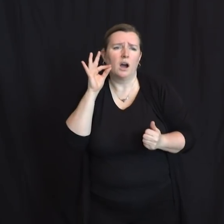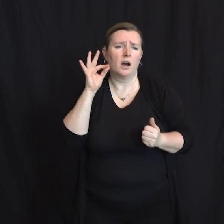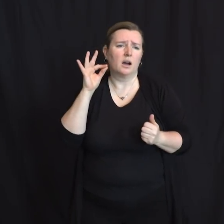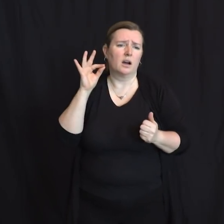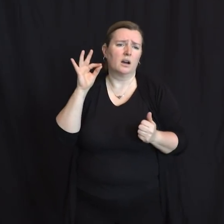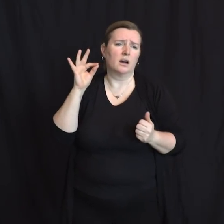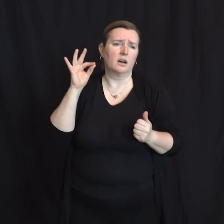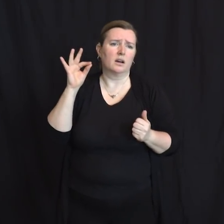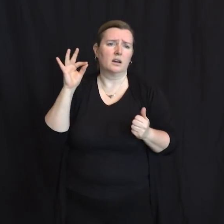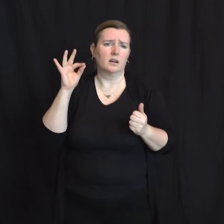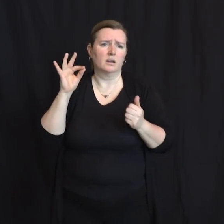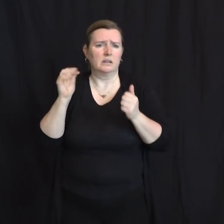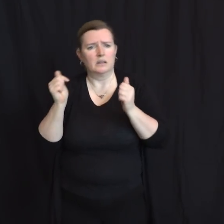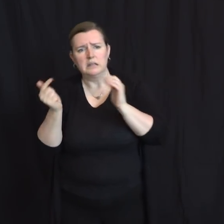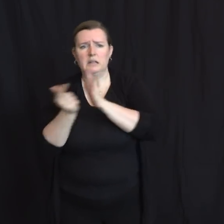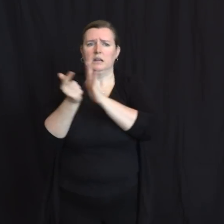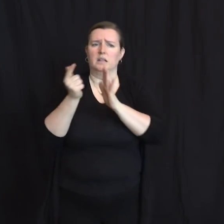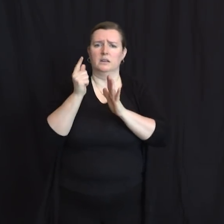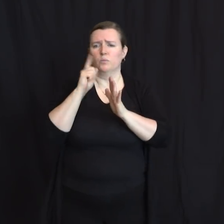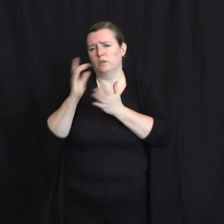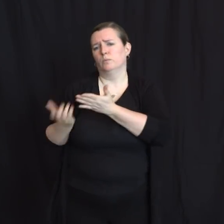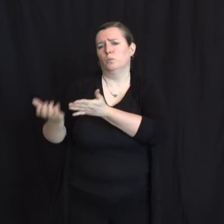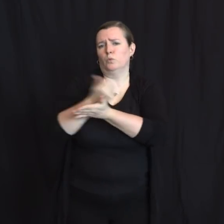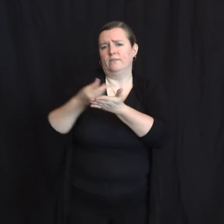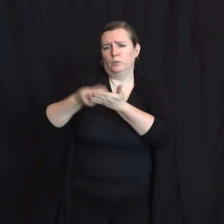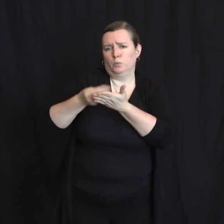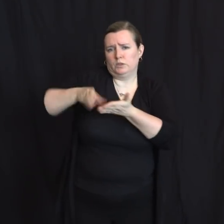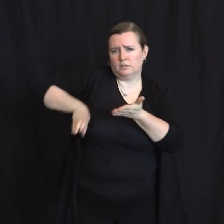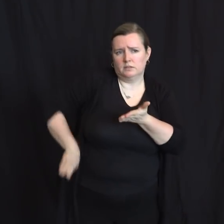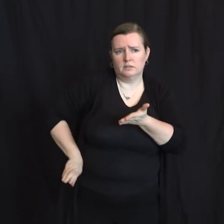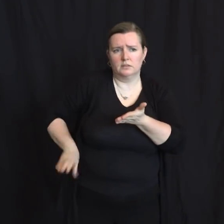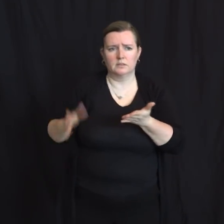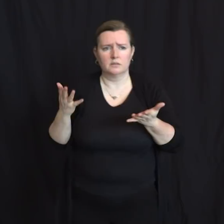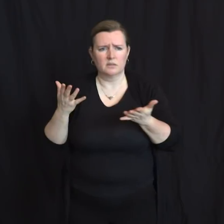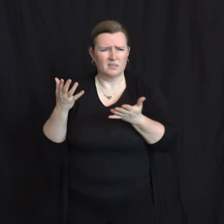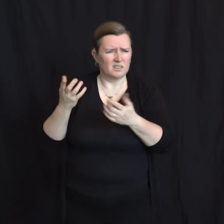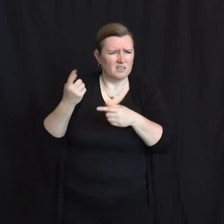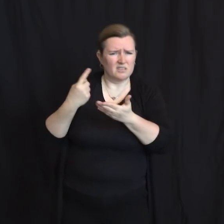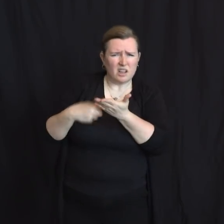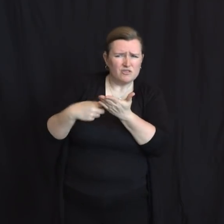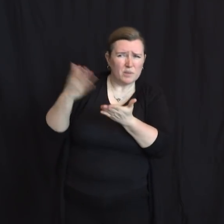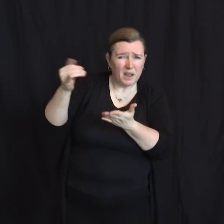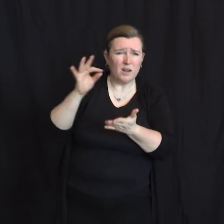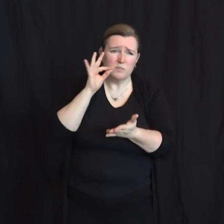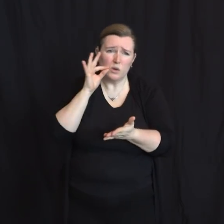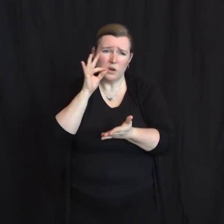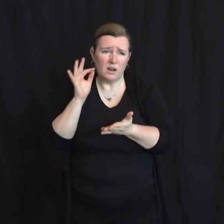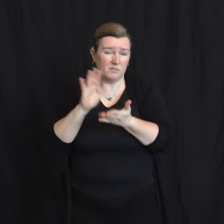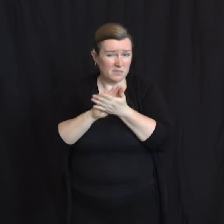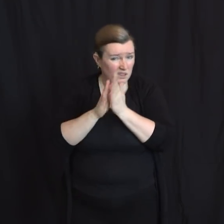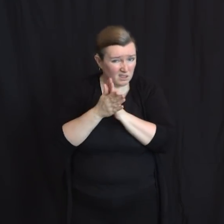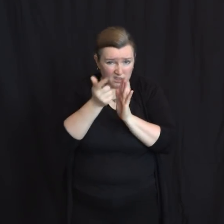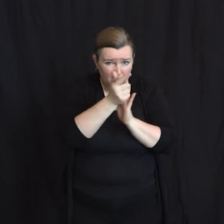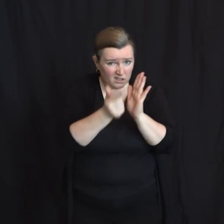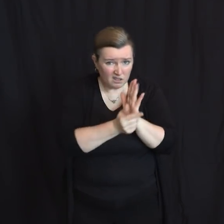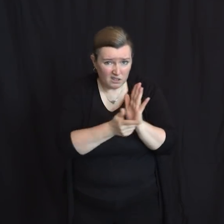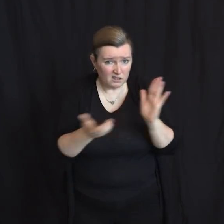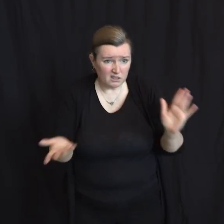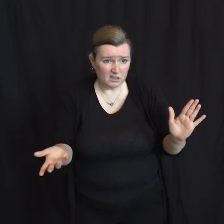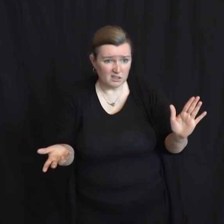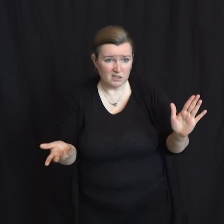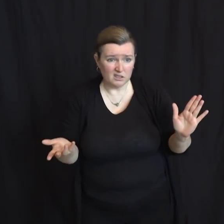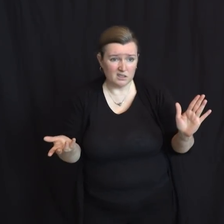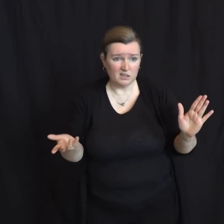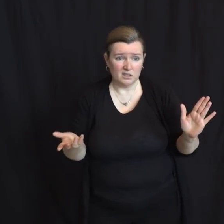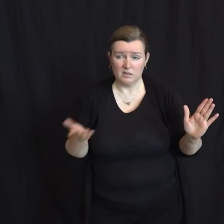revenue source for New Jersey. Have there been any discussions since then? And my question is,